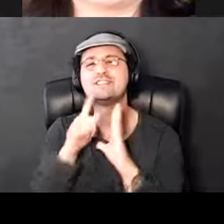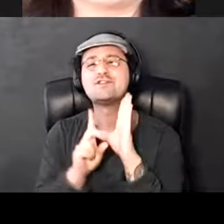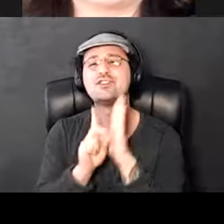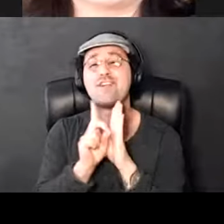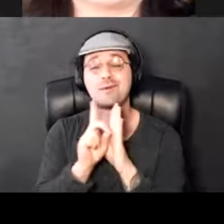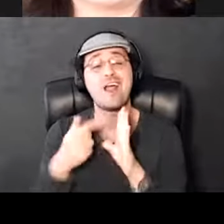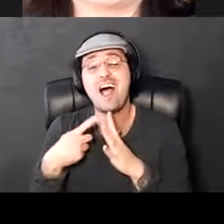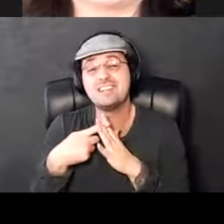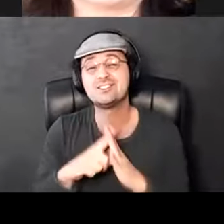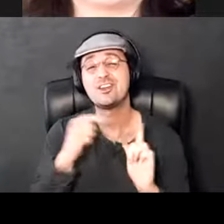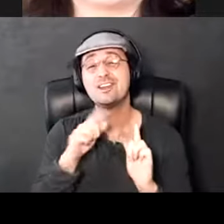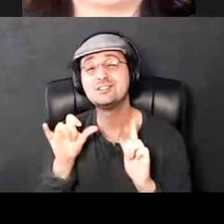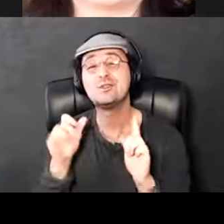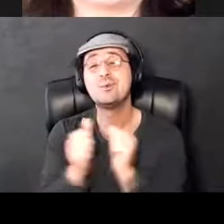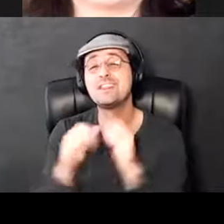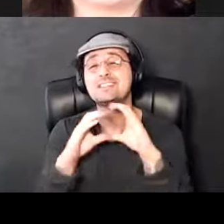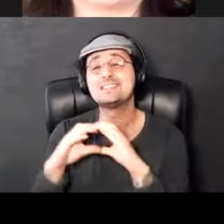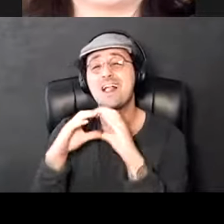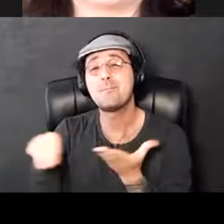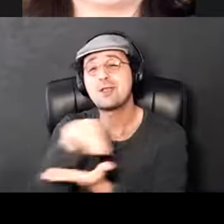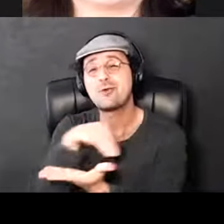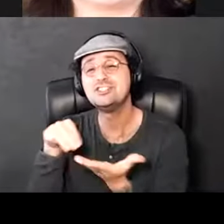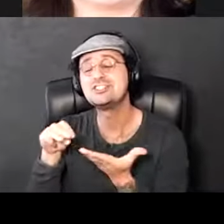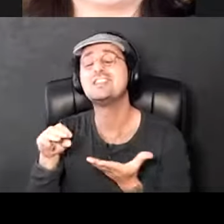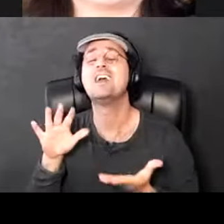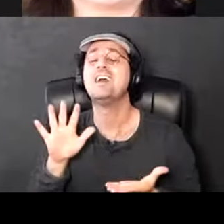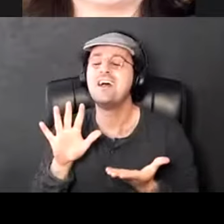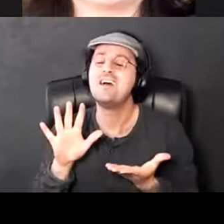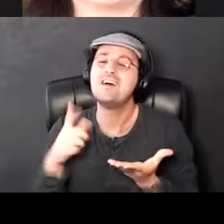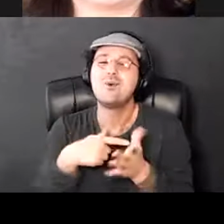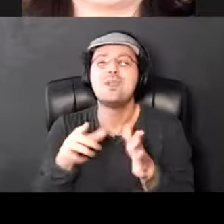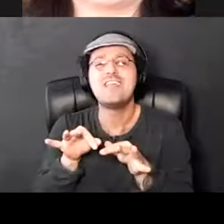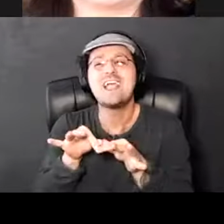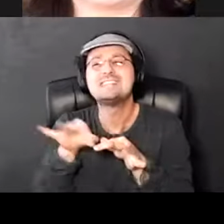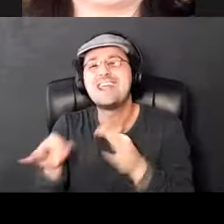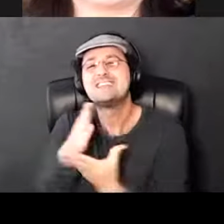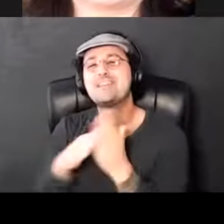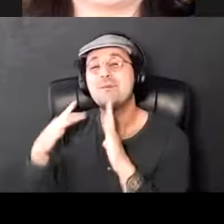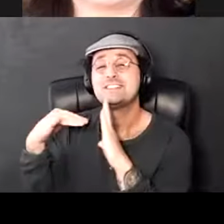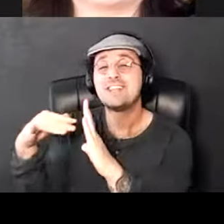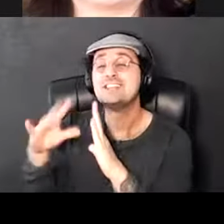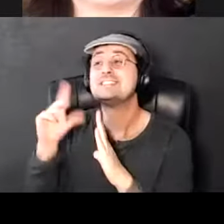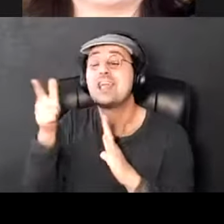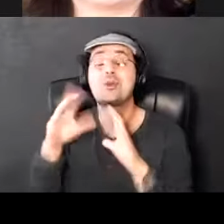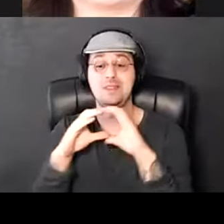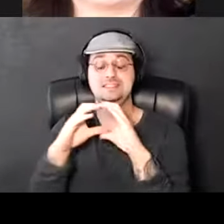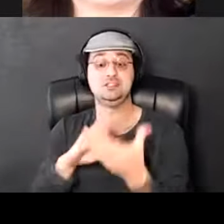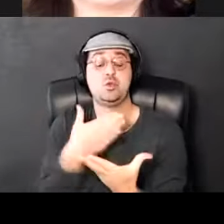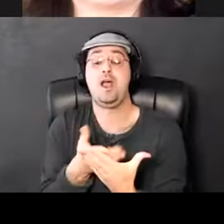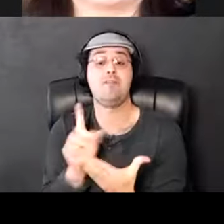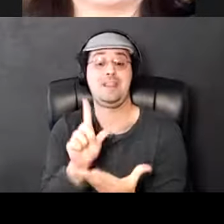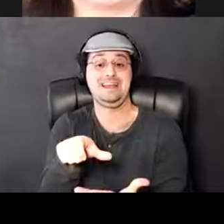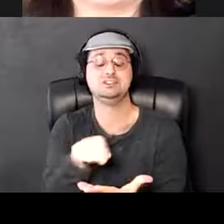I started with cell migration. And we've sort of extended some of those studies into once the cells get to where they're going, how do